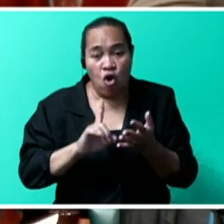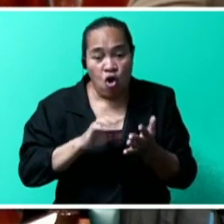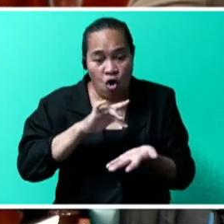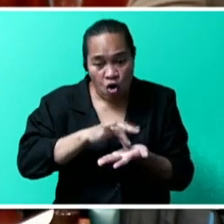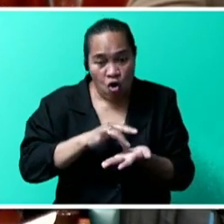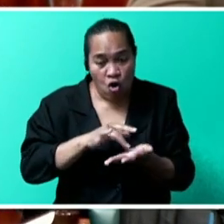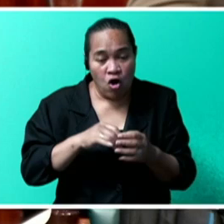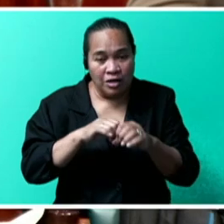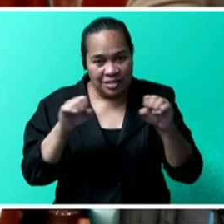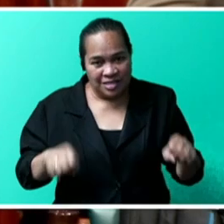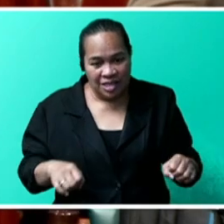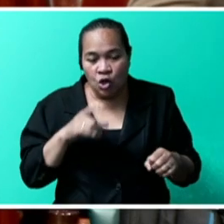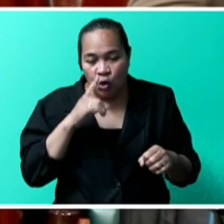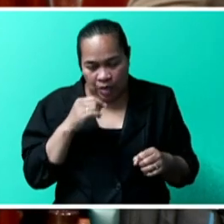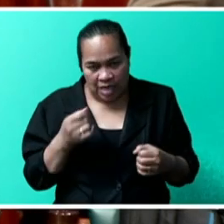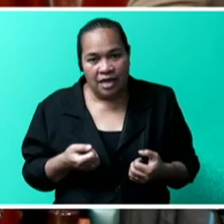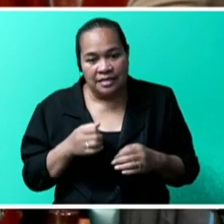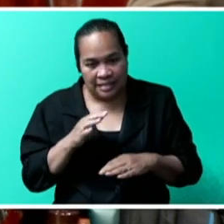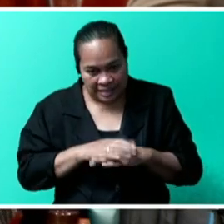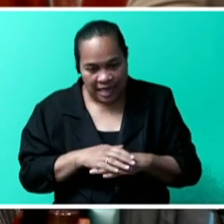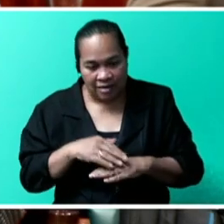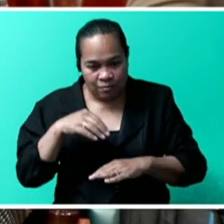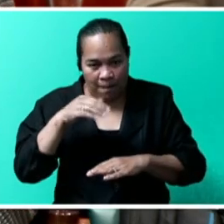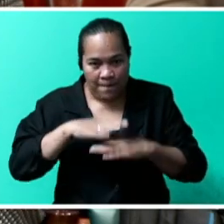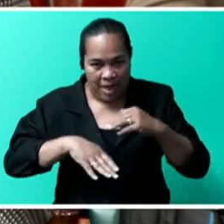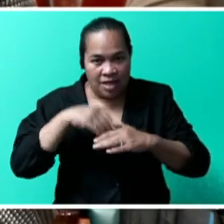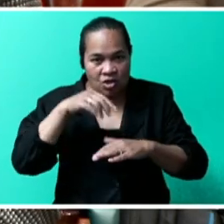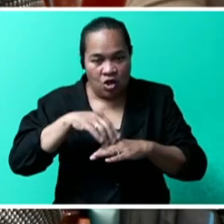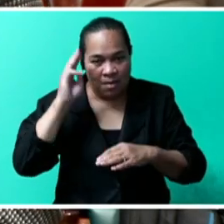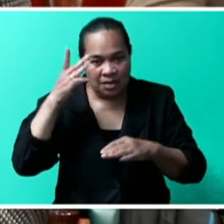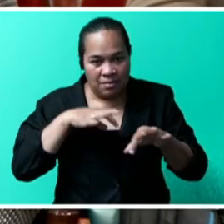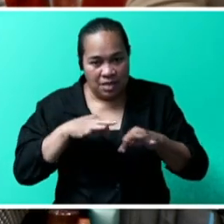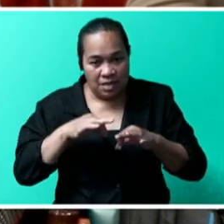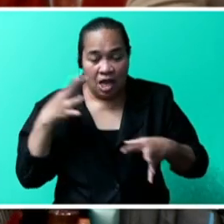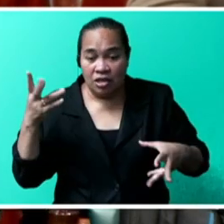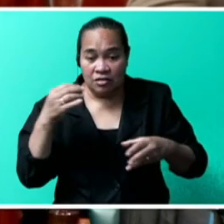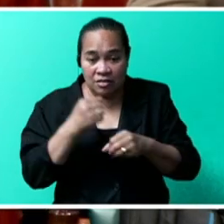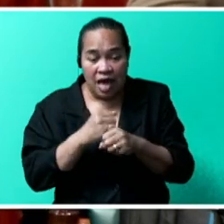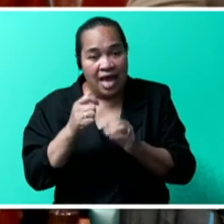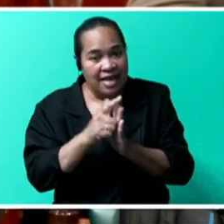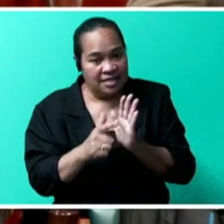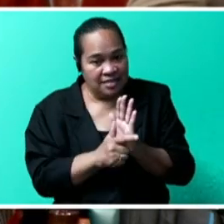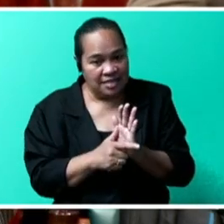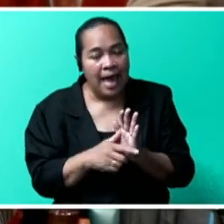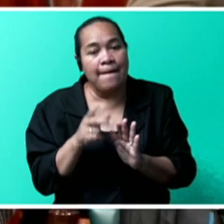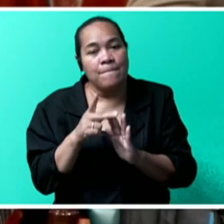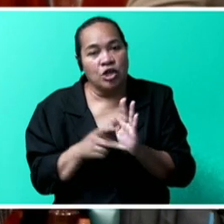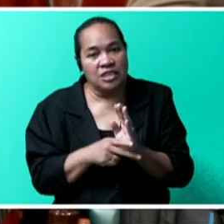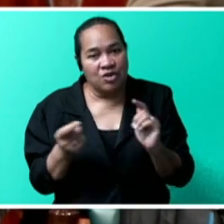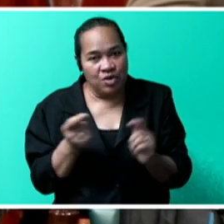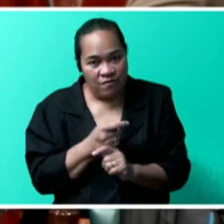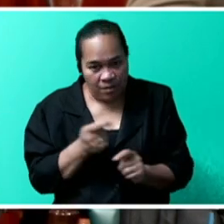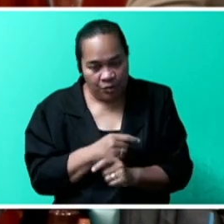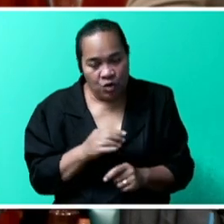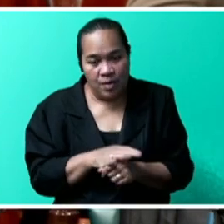delivery of the master plan. These milestones include the advancement and consolidation of legislative and policy reforms to